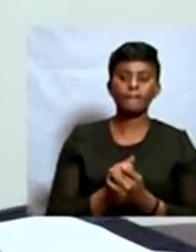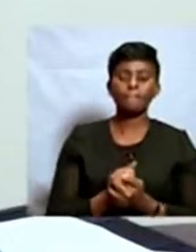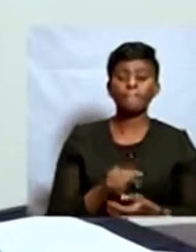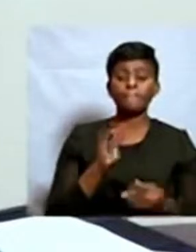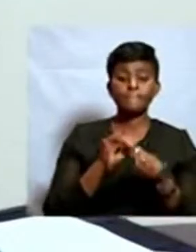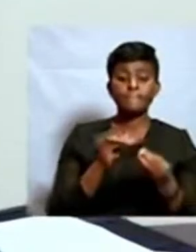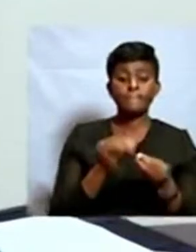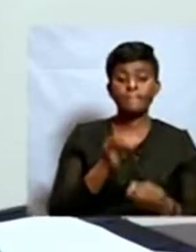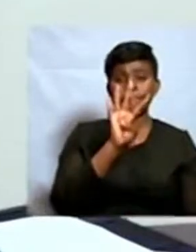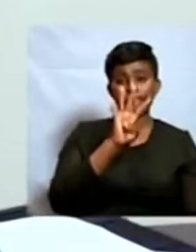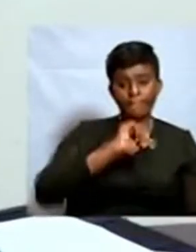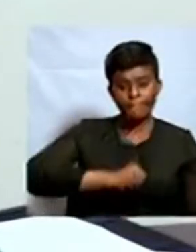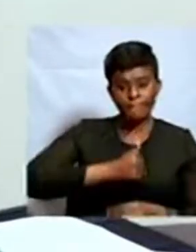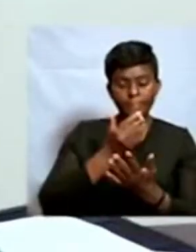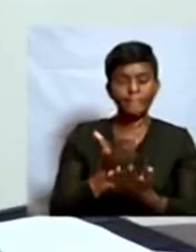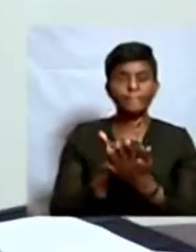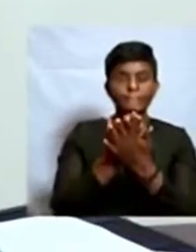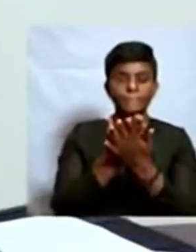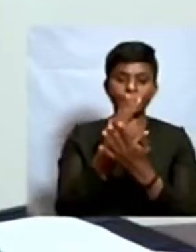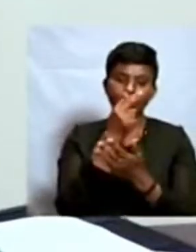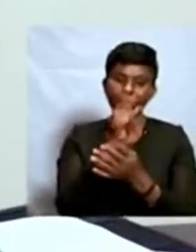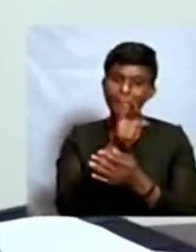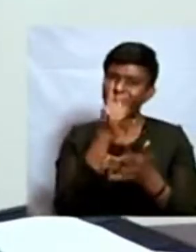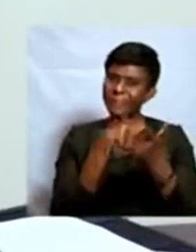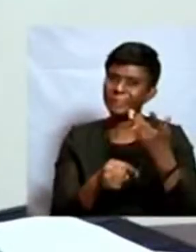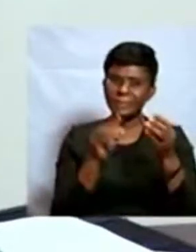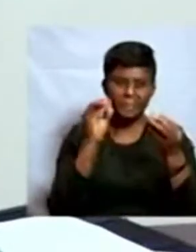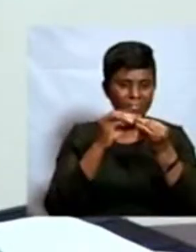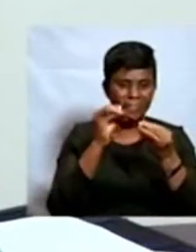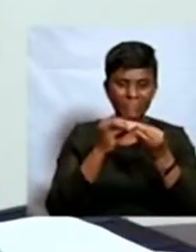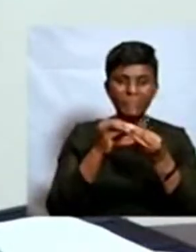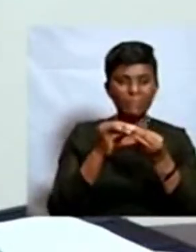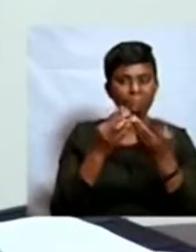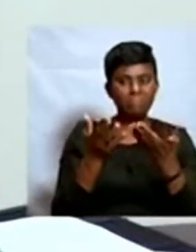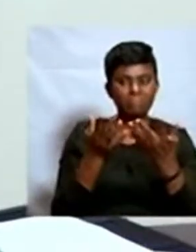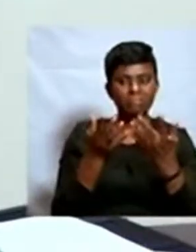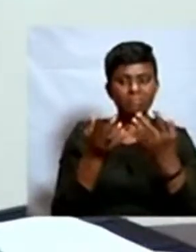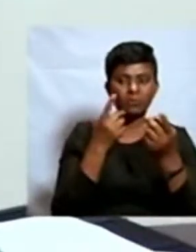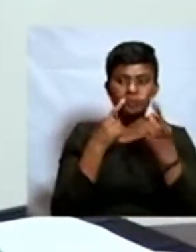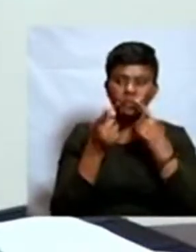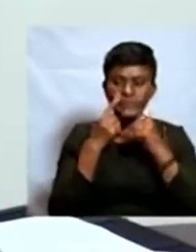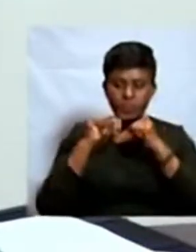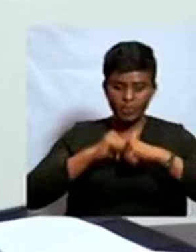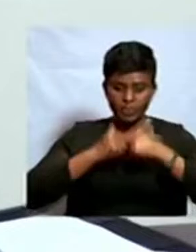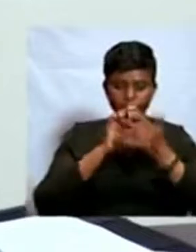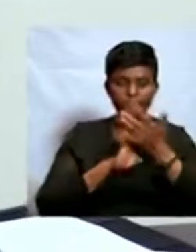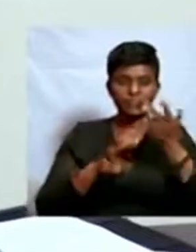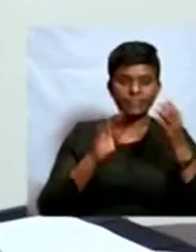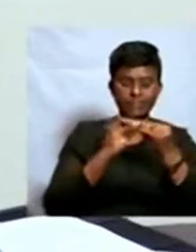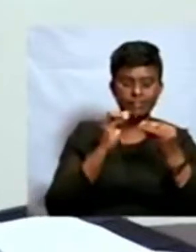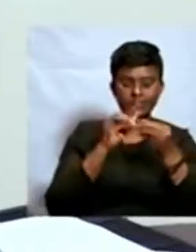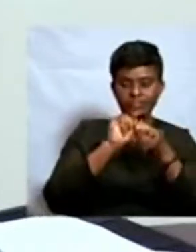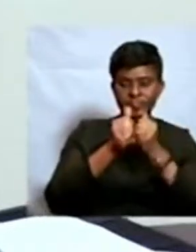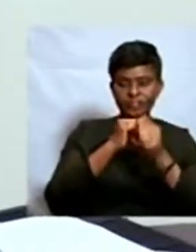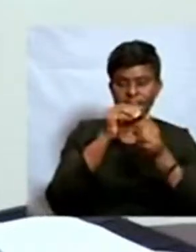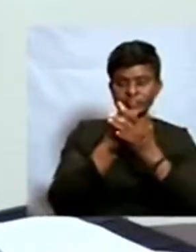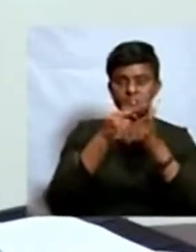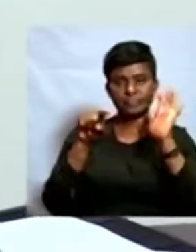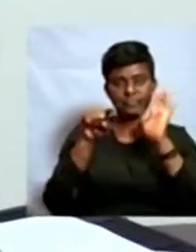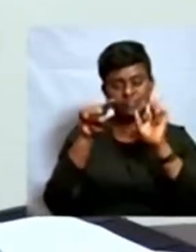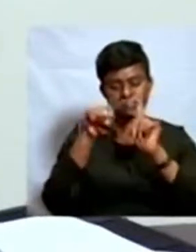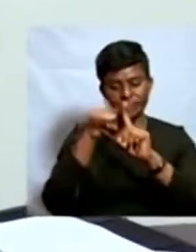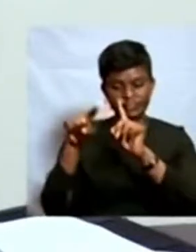Item 4 under our submission is looking at further considerations. We believe that these amendments are positive